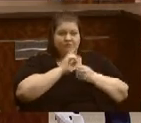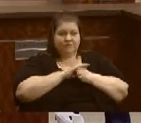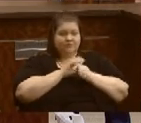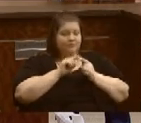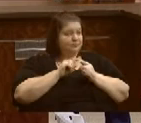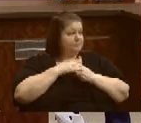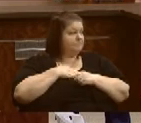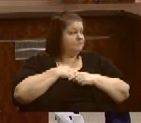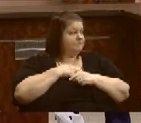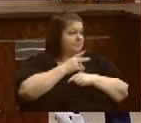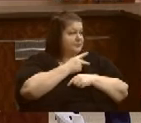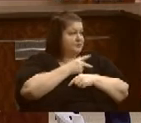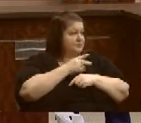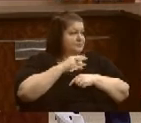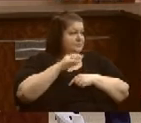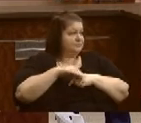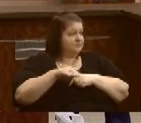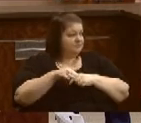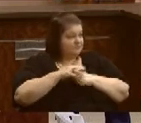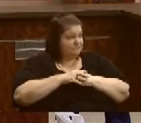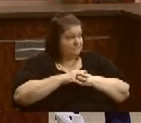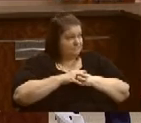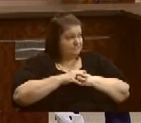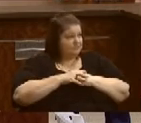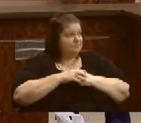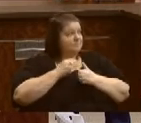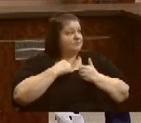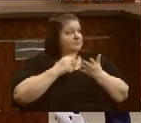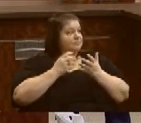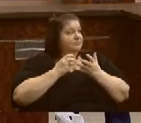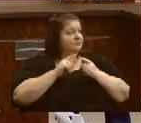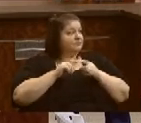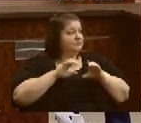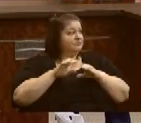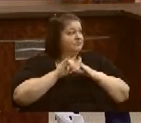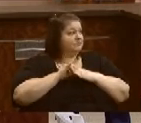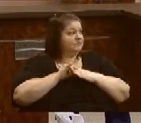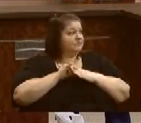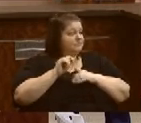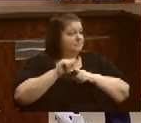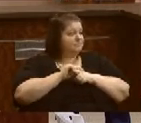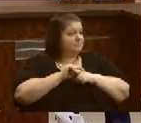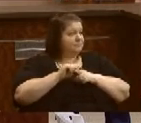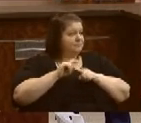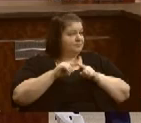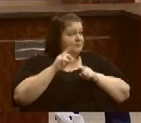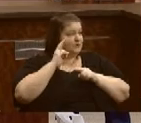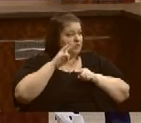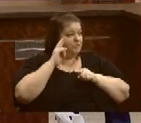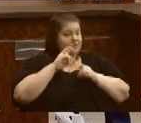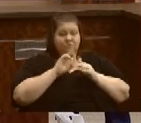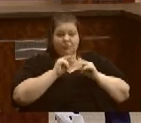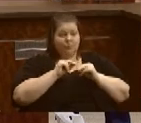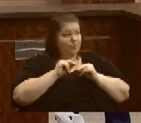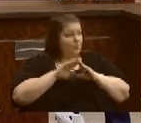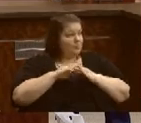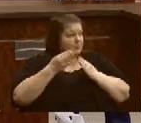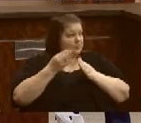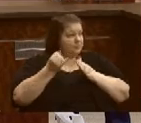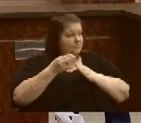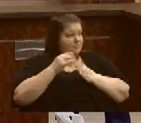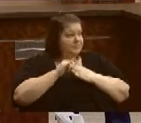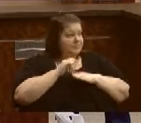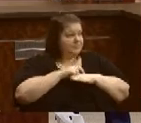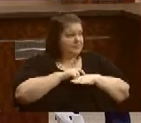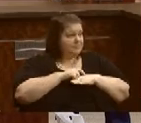children. So I wanted to do the surgical training, but in Mexico, there was not an opening at that time. But another